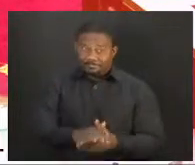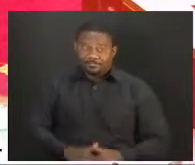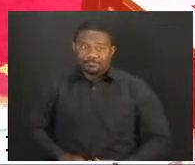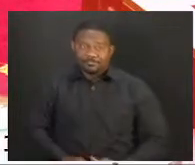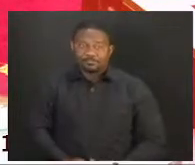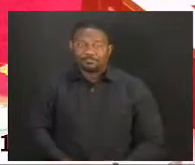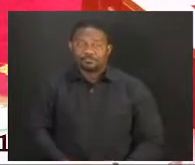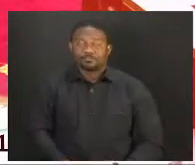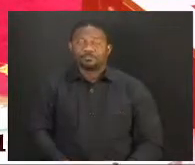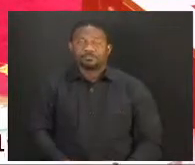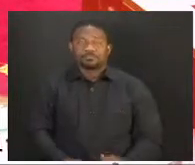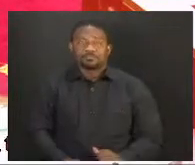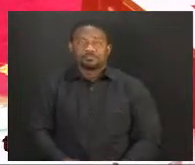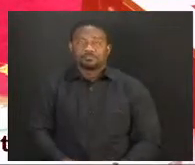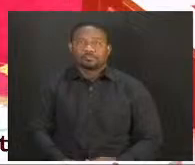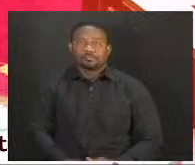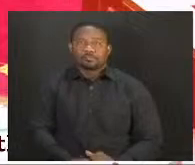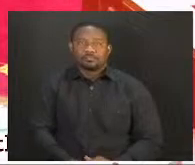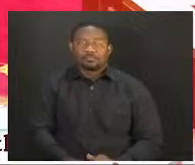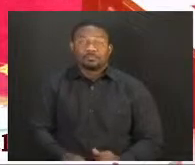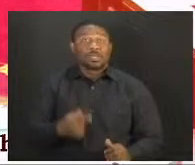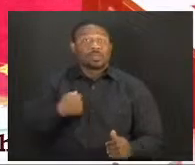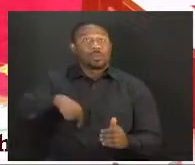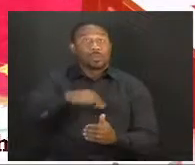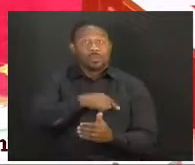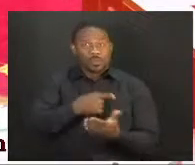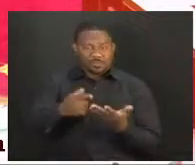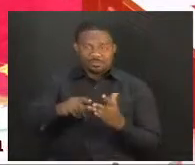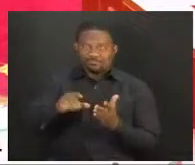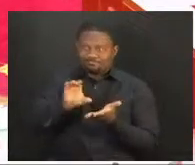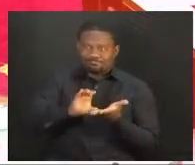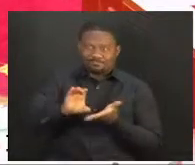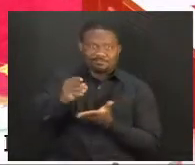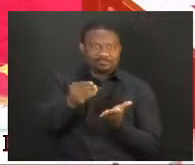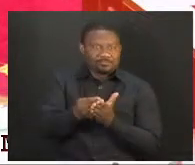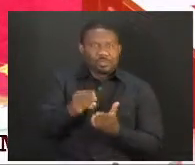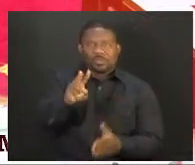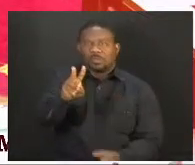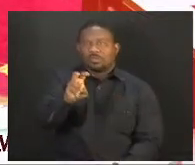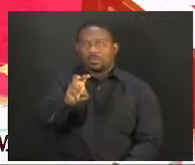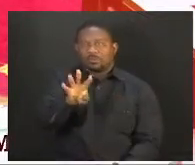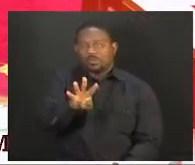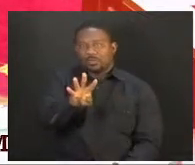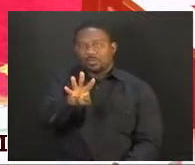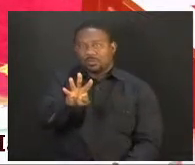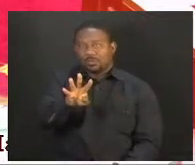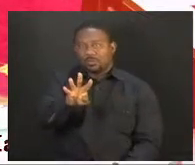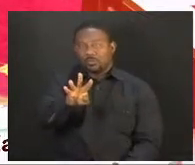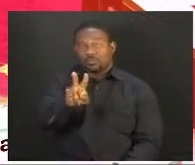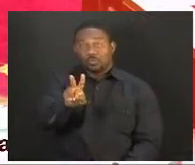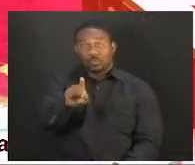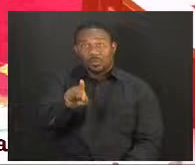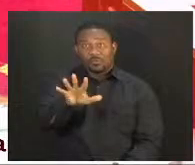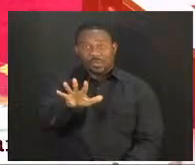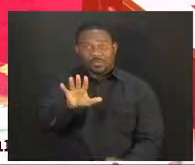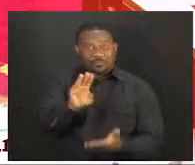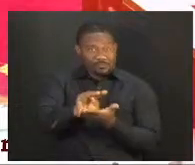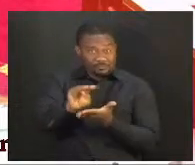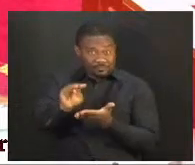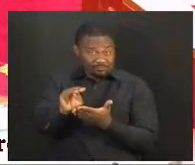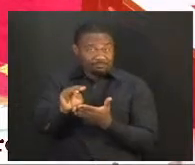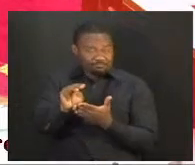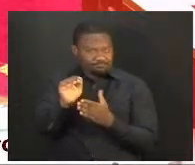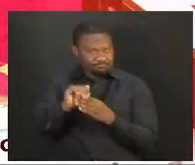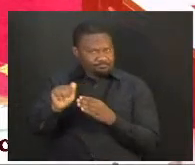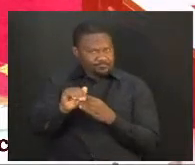Mr. Speaker, we have allocated again an amount of 242.5 million Ghana cedis to support